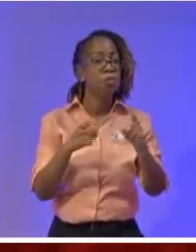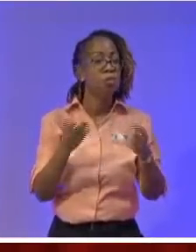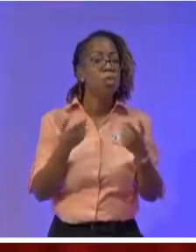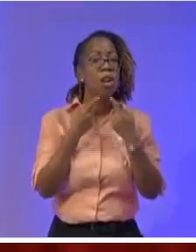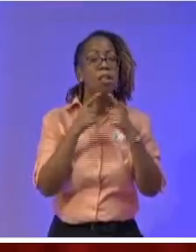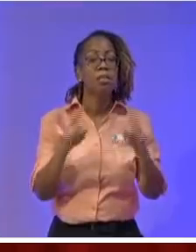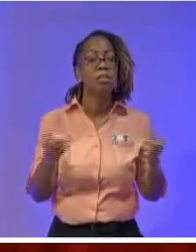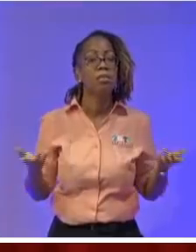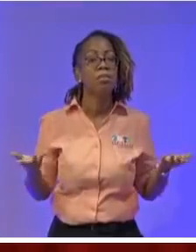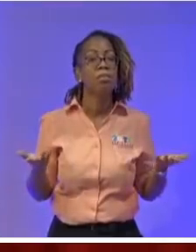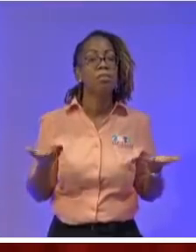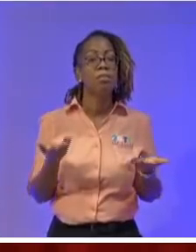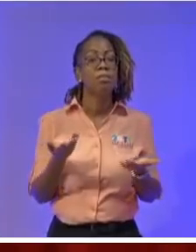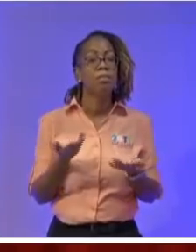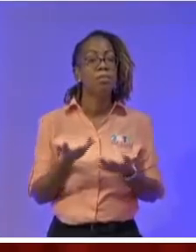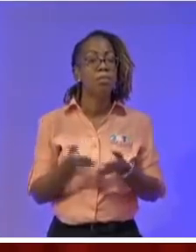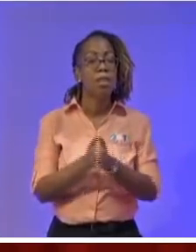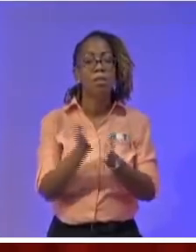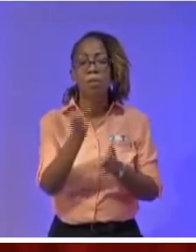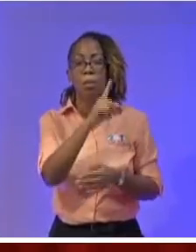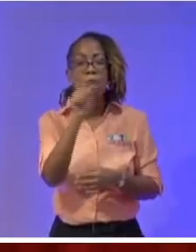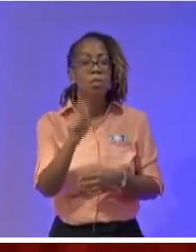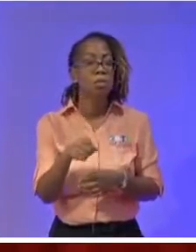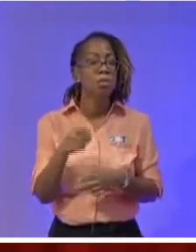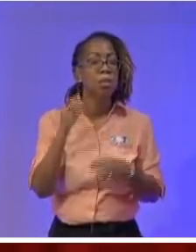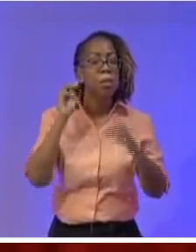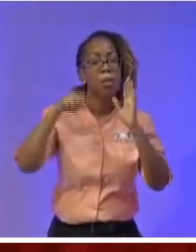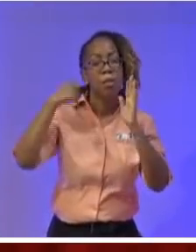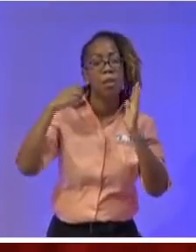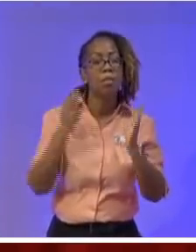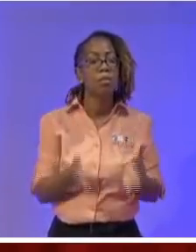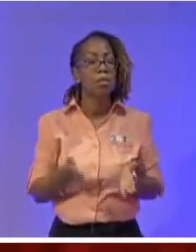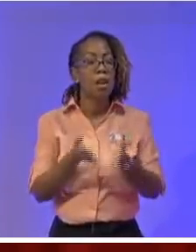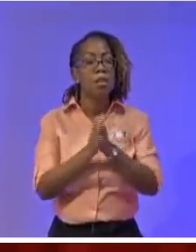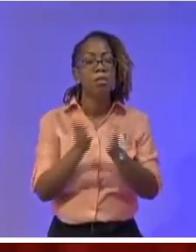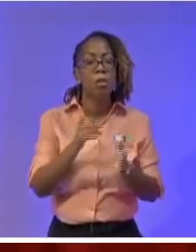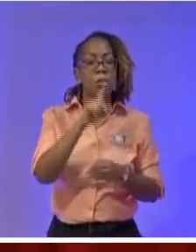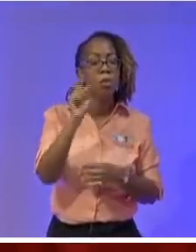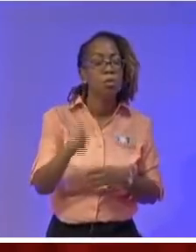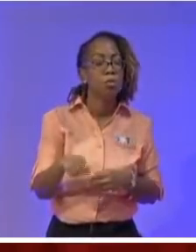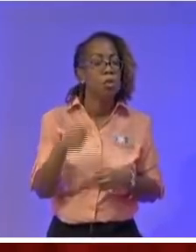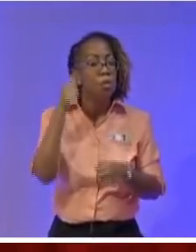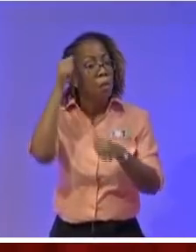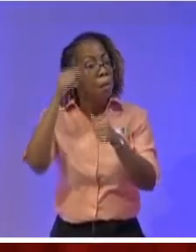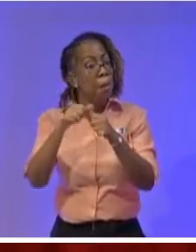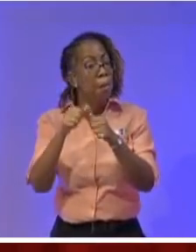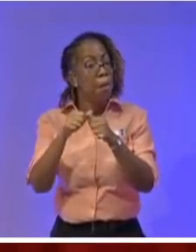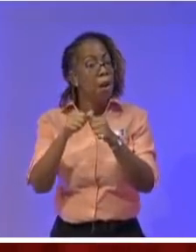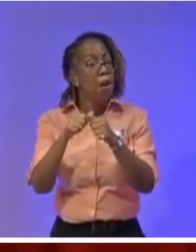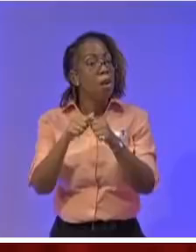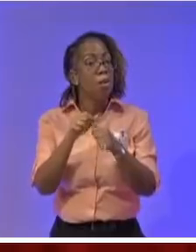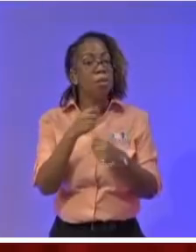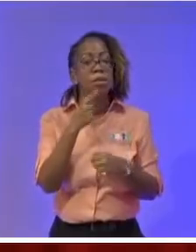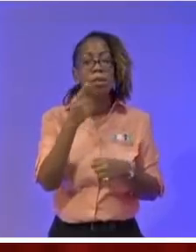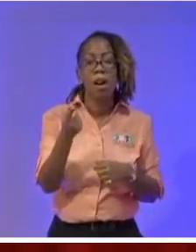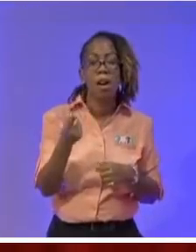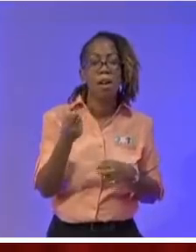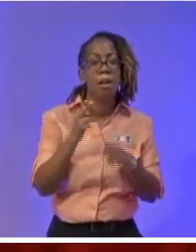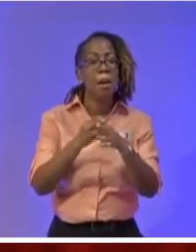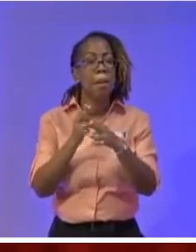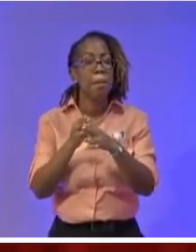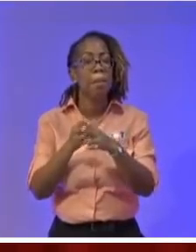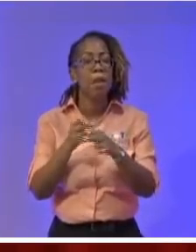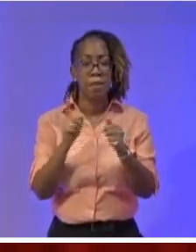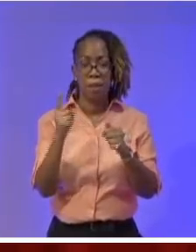to pose questions to the panel. All media representatives are asked to state their name and the name of the media house before